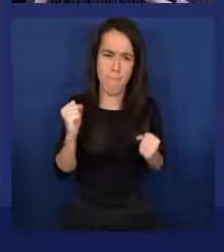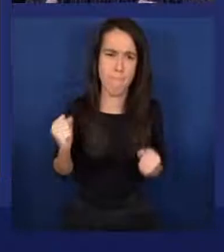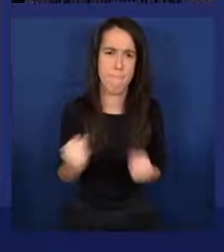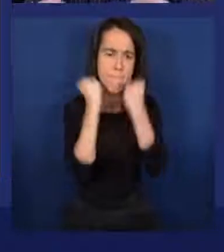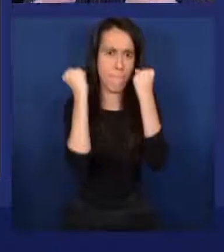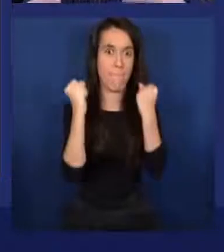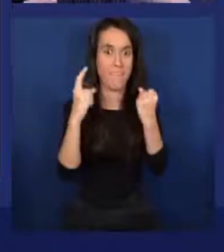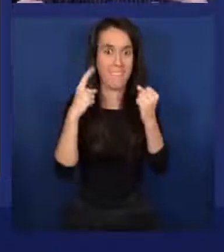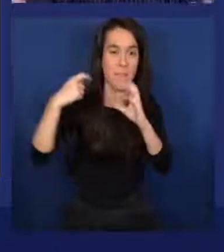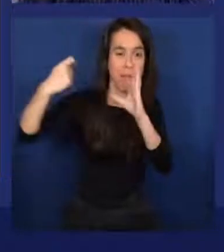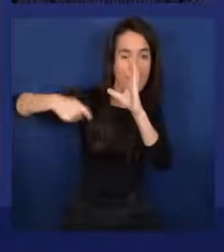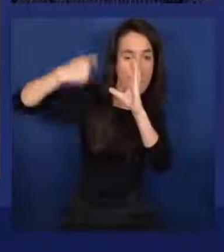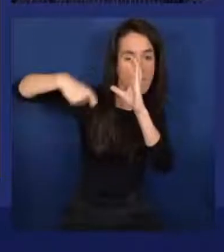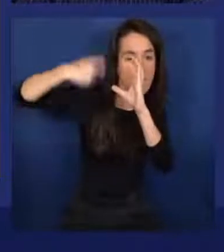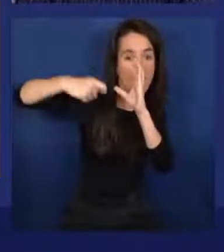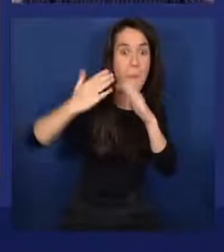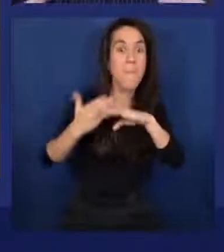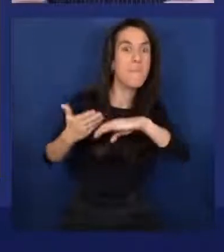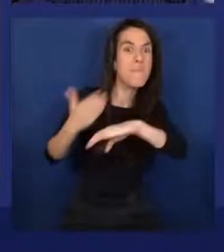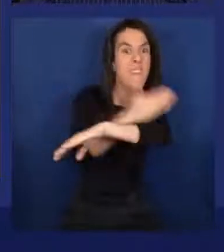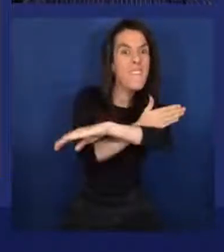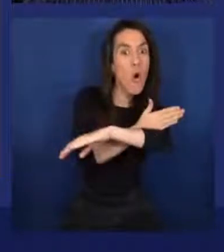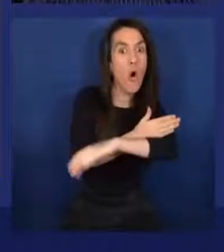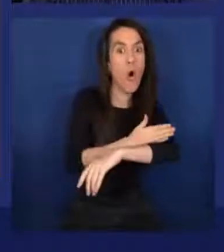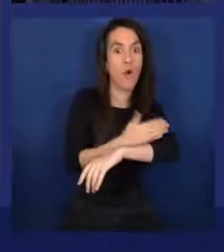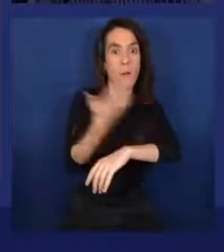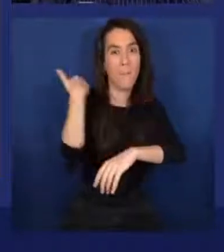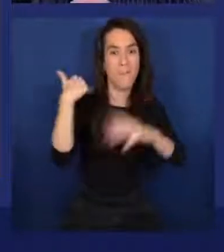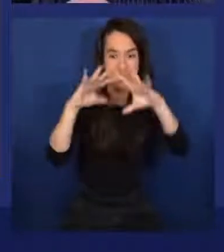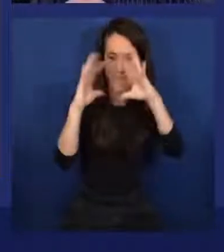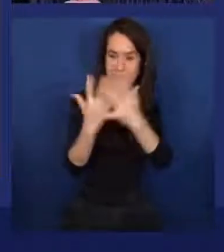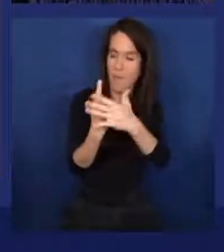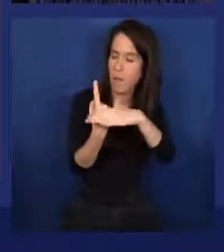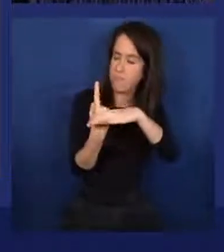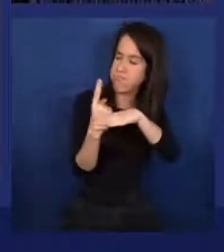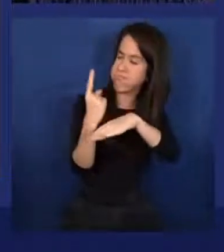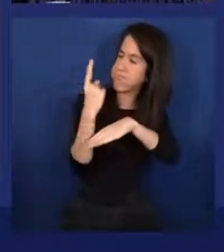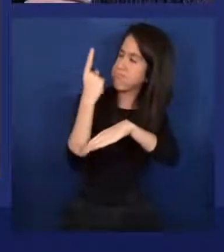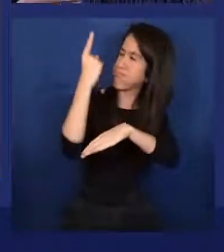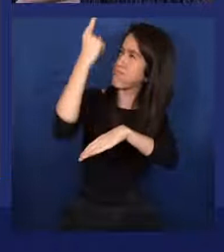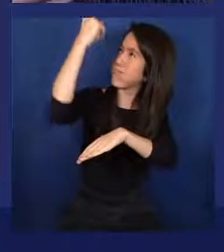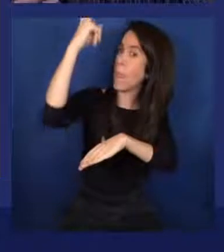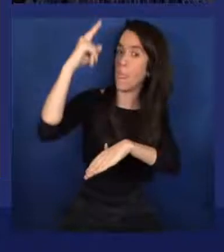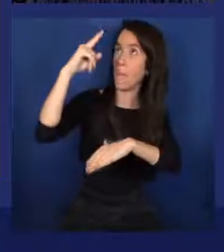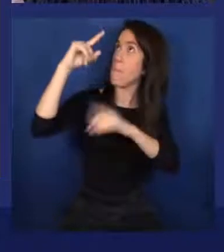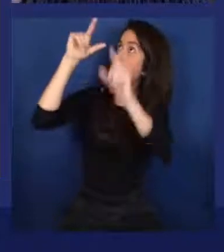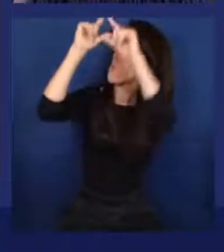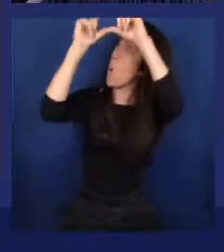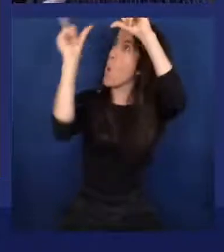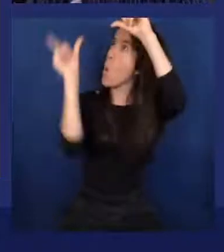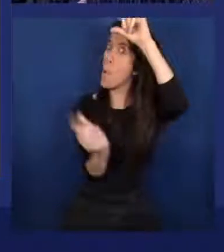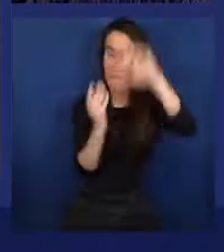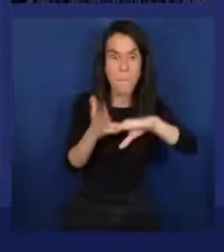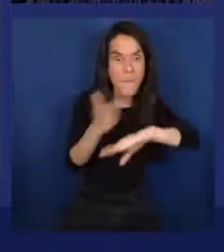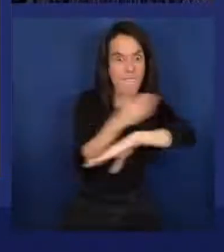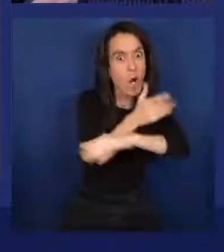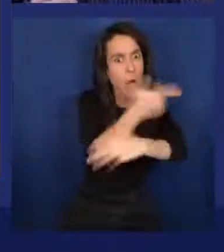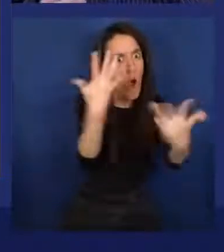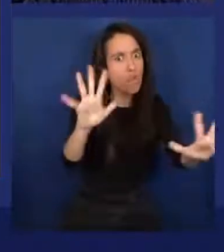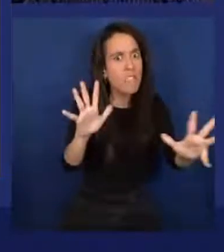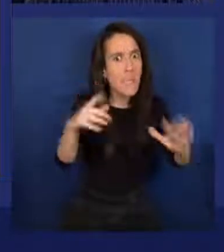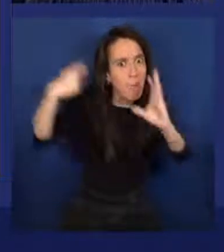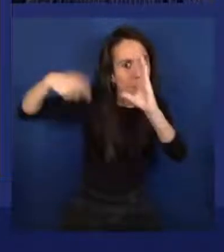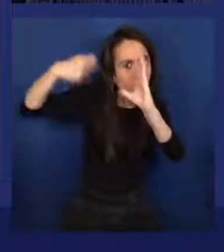moon, he had already made a movie about mankind living in space. And he had commissioned Arthur C. Clarke as